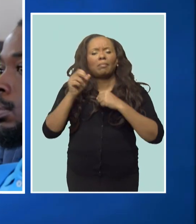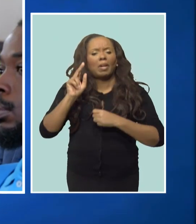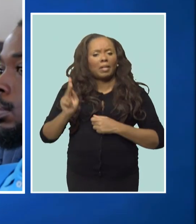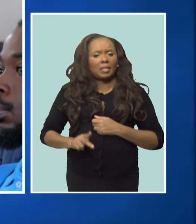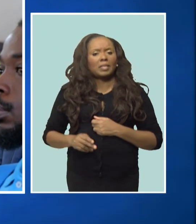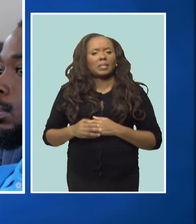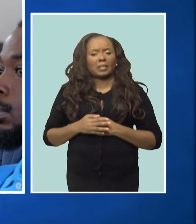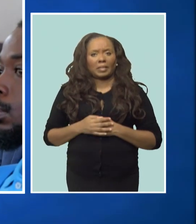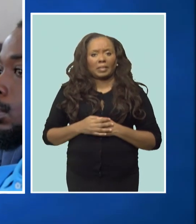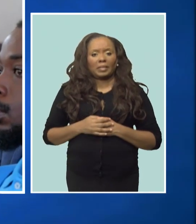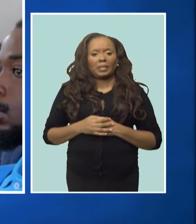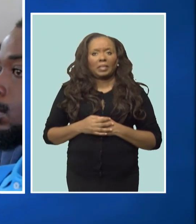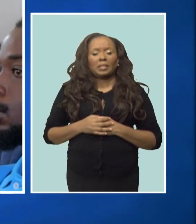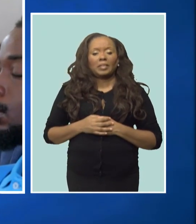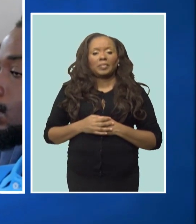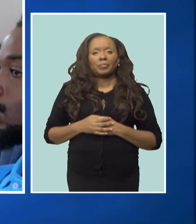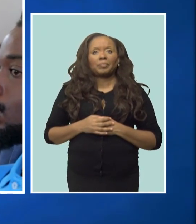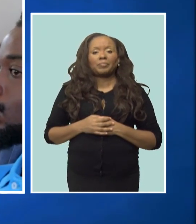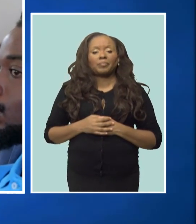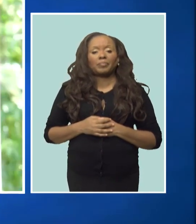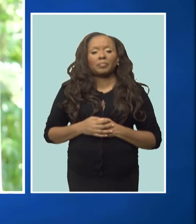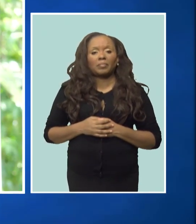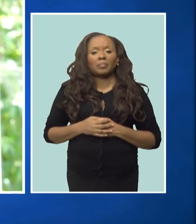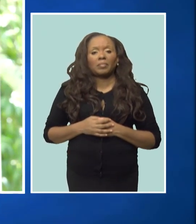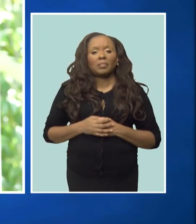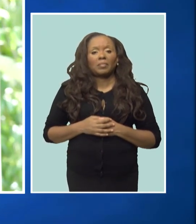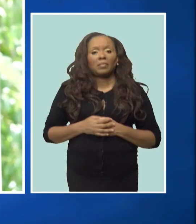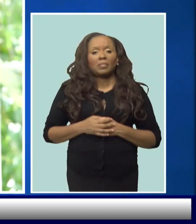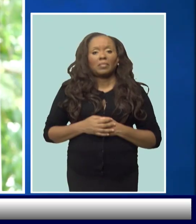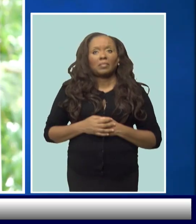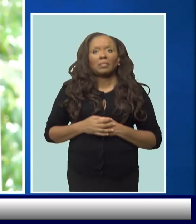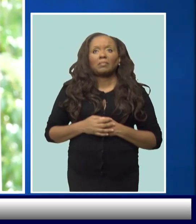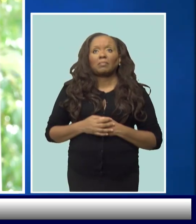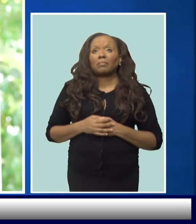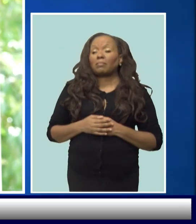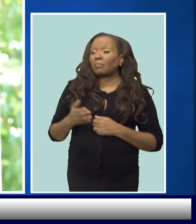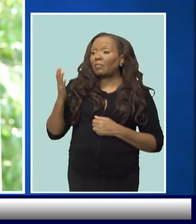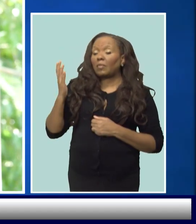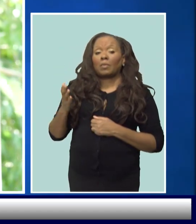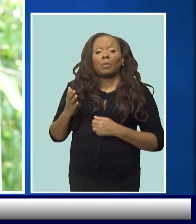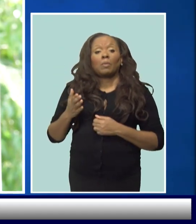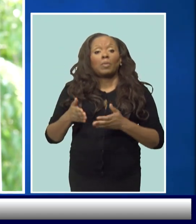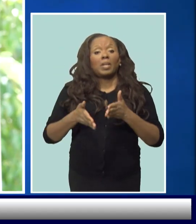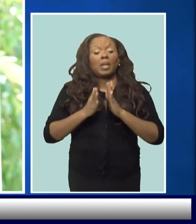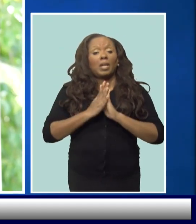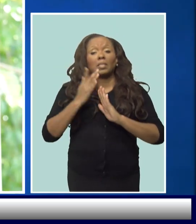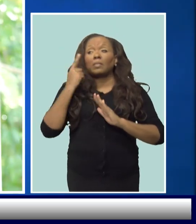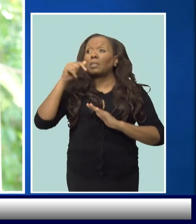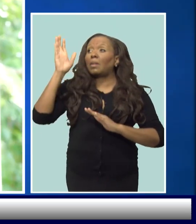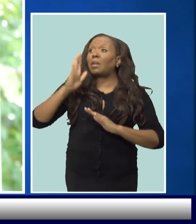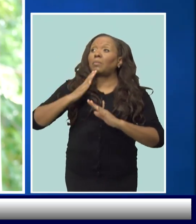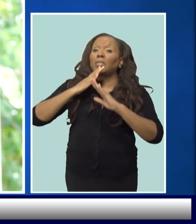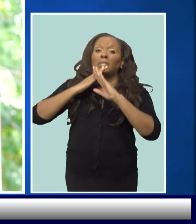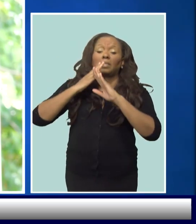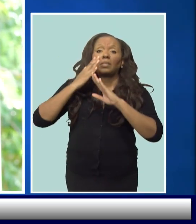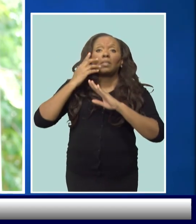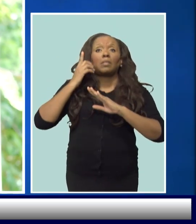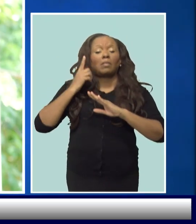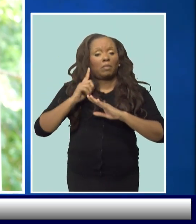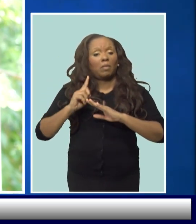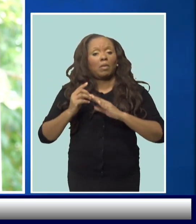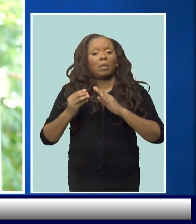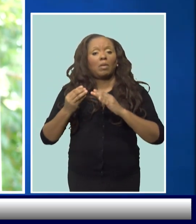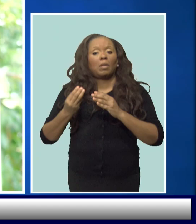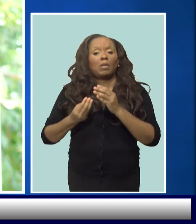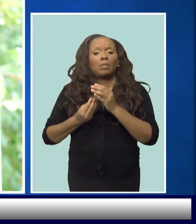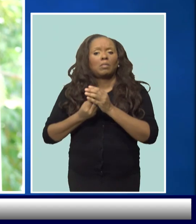We also ask for blessings and protection for the harvest of the future. And I don't mean, Reverend, to plant